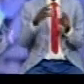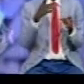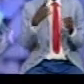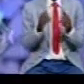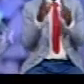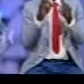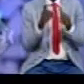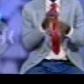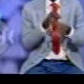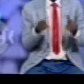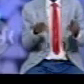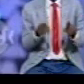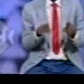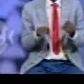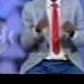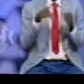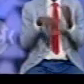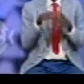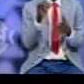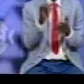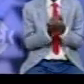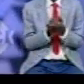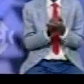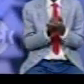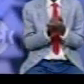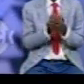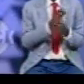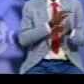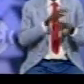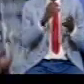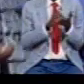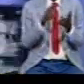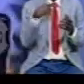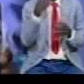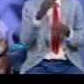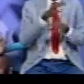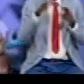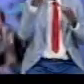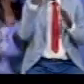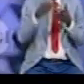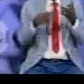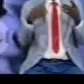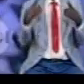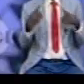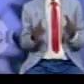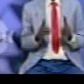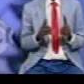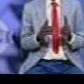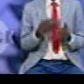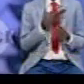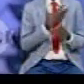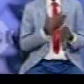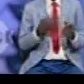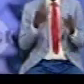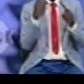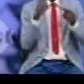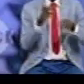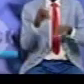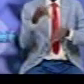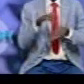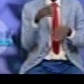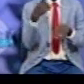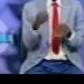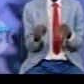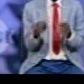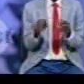me that he did not know what happened. He has called other consultants. They have looked at the result. They can't say